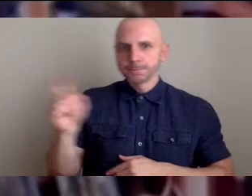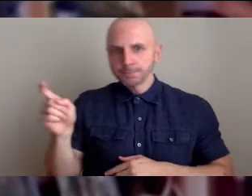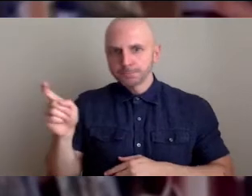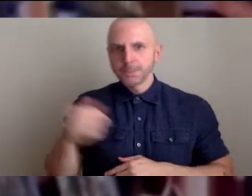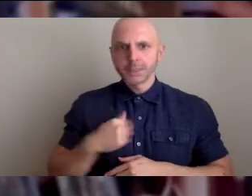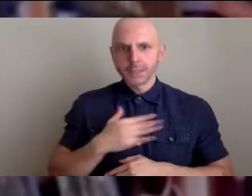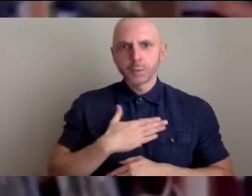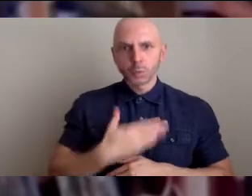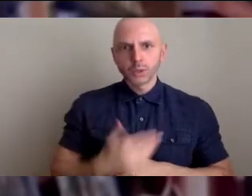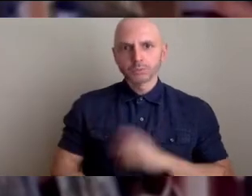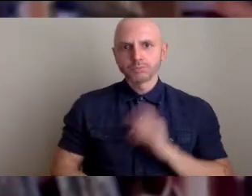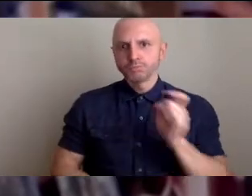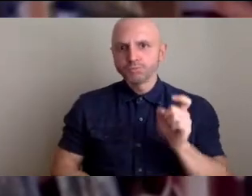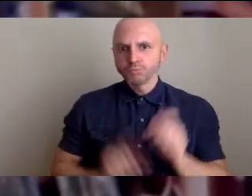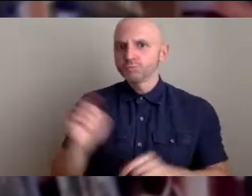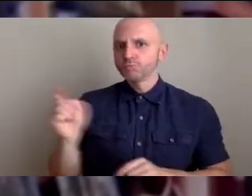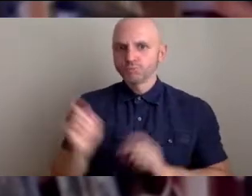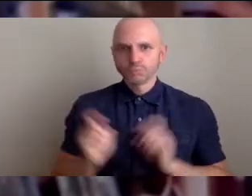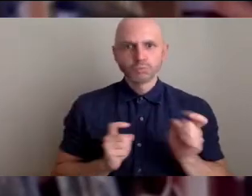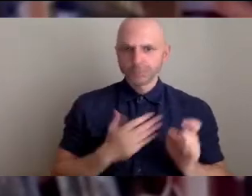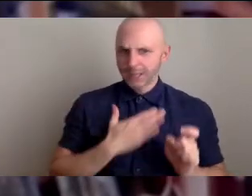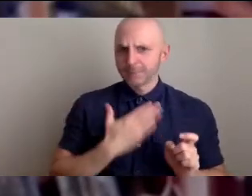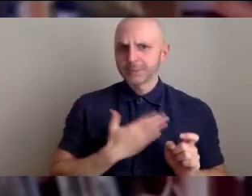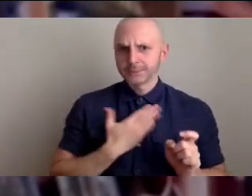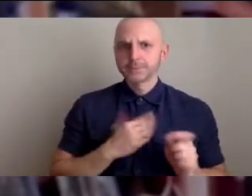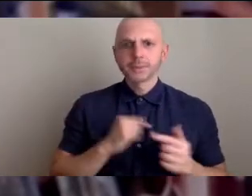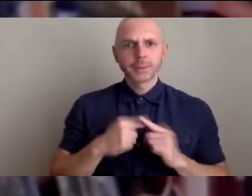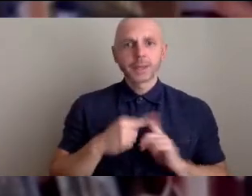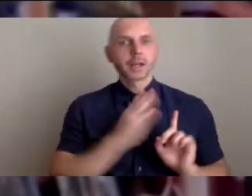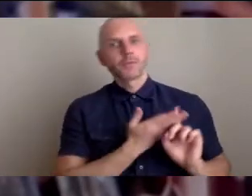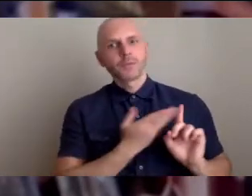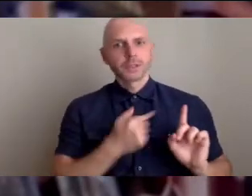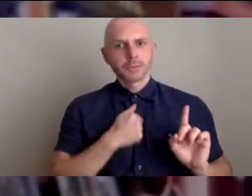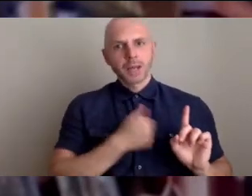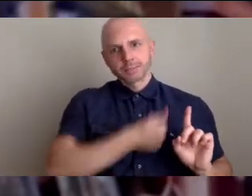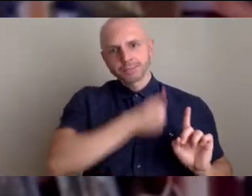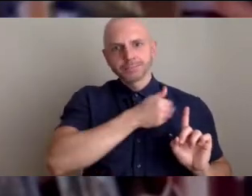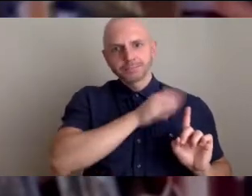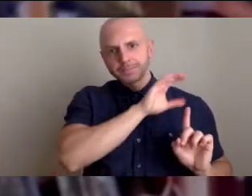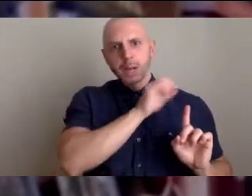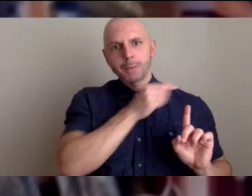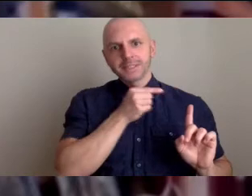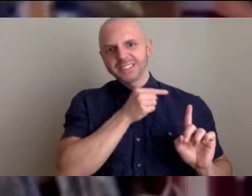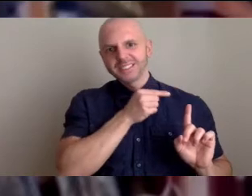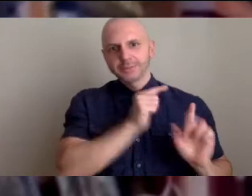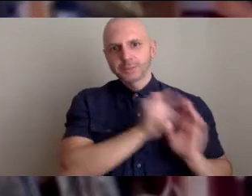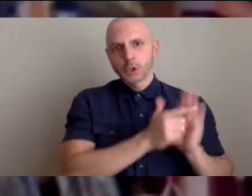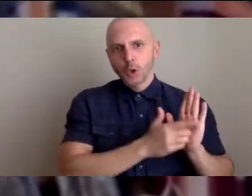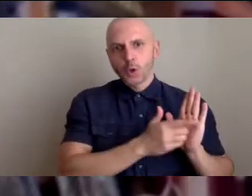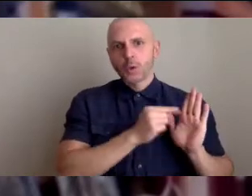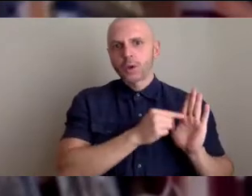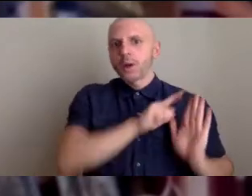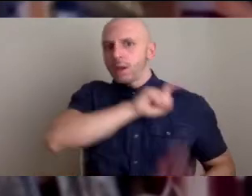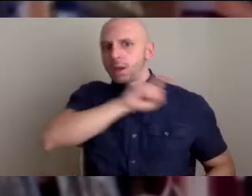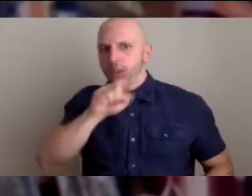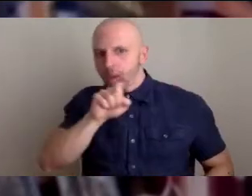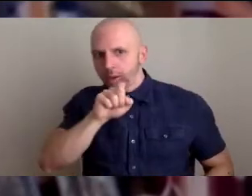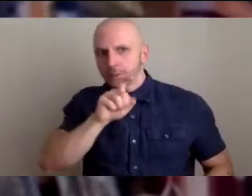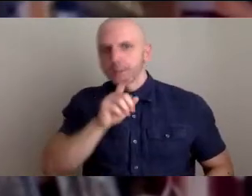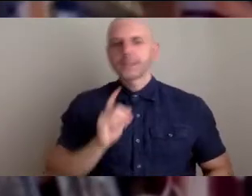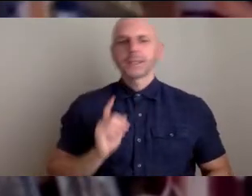firm to give. But to be honest, sometimes I wondered what impact these donations were really